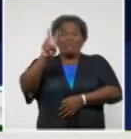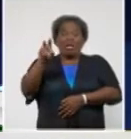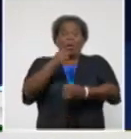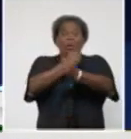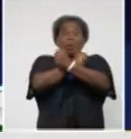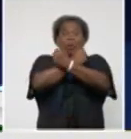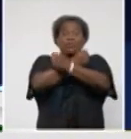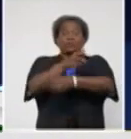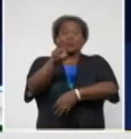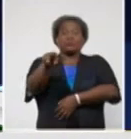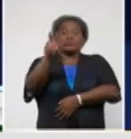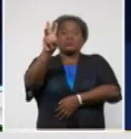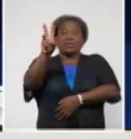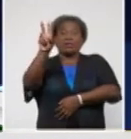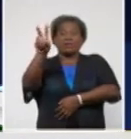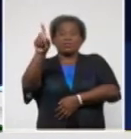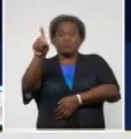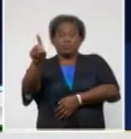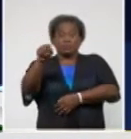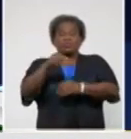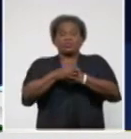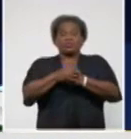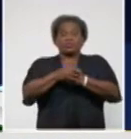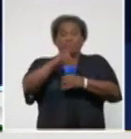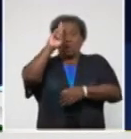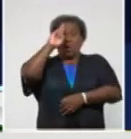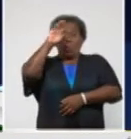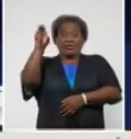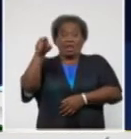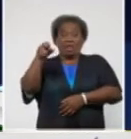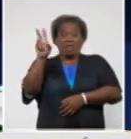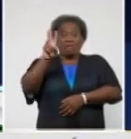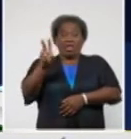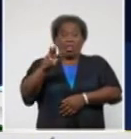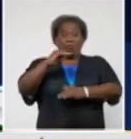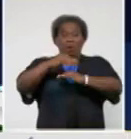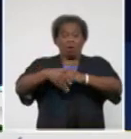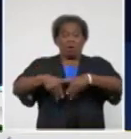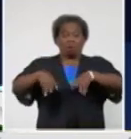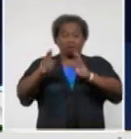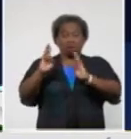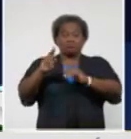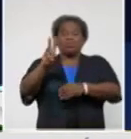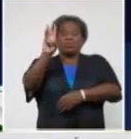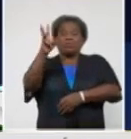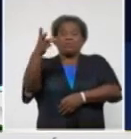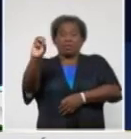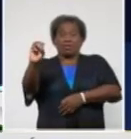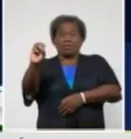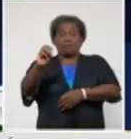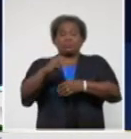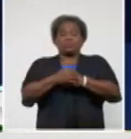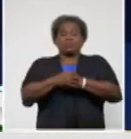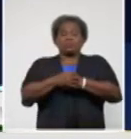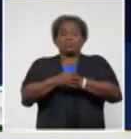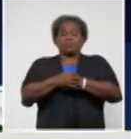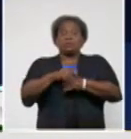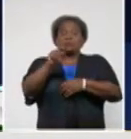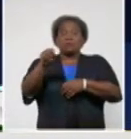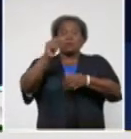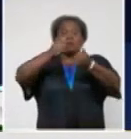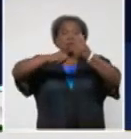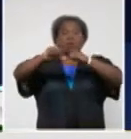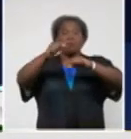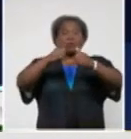320 in the Hermanos Almajeres Hospital Laboratory, and 198 in the